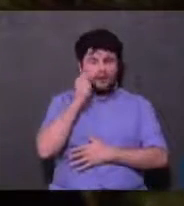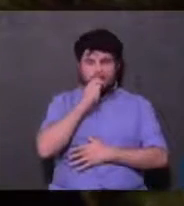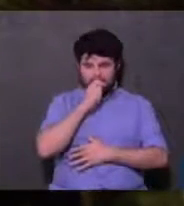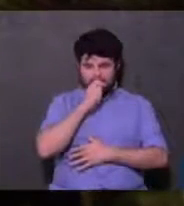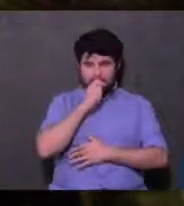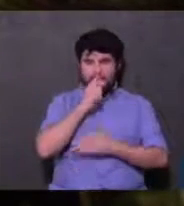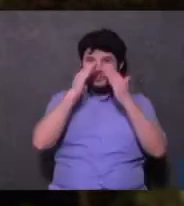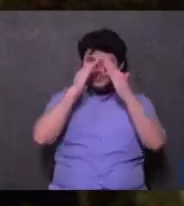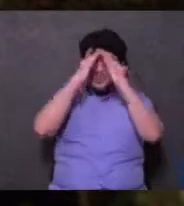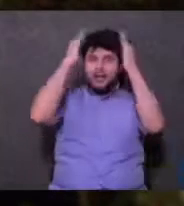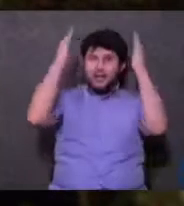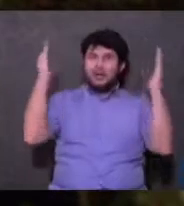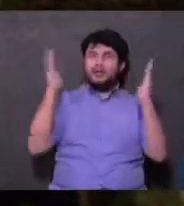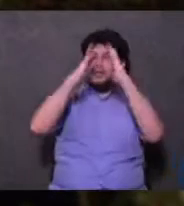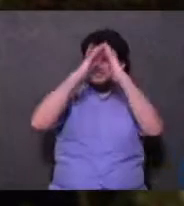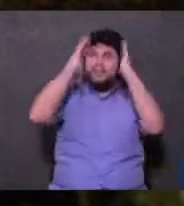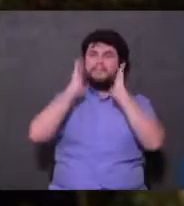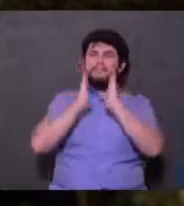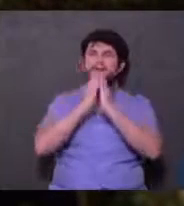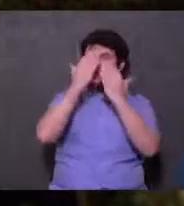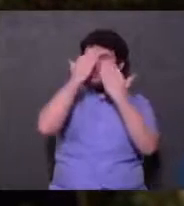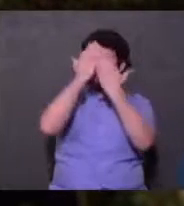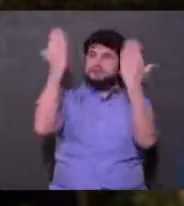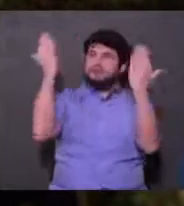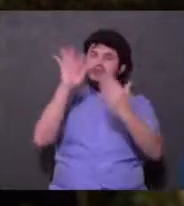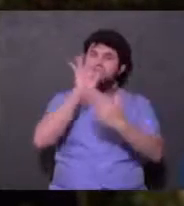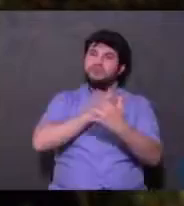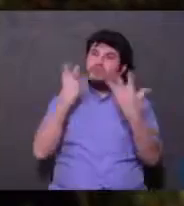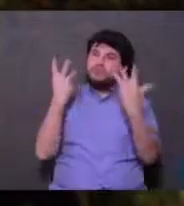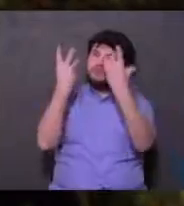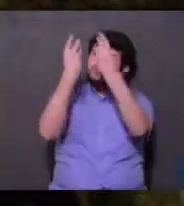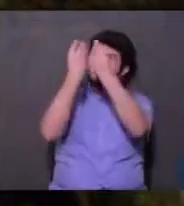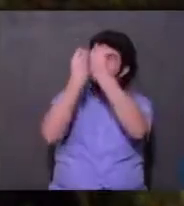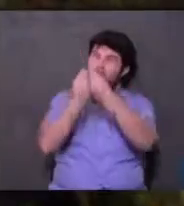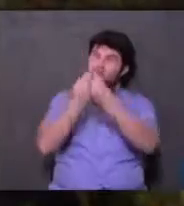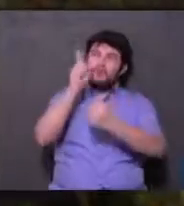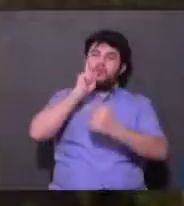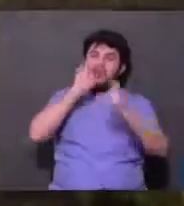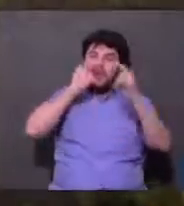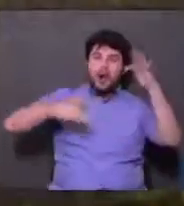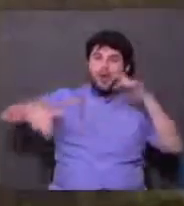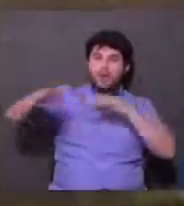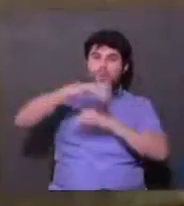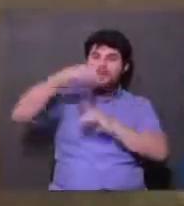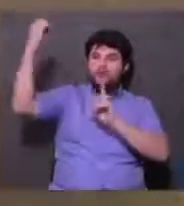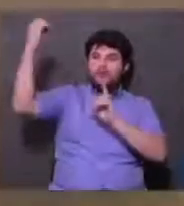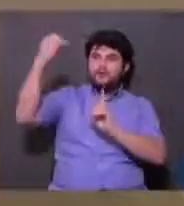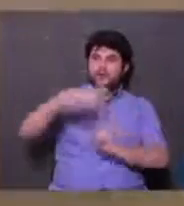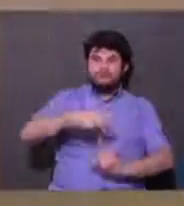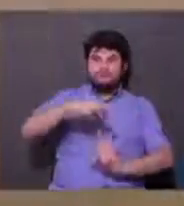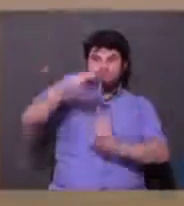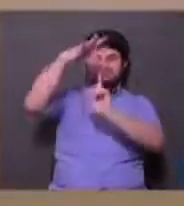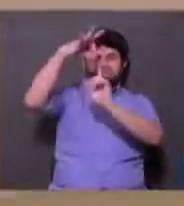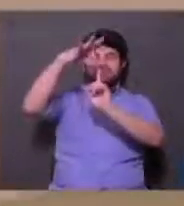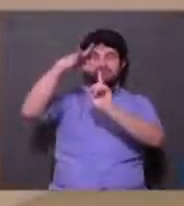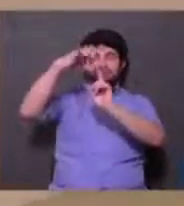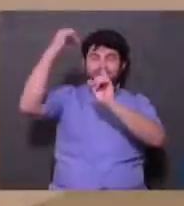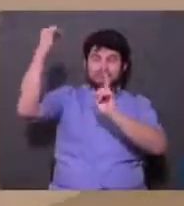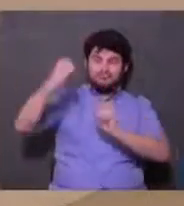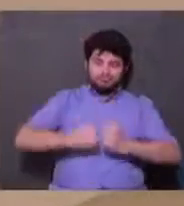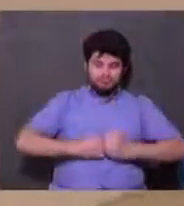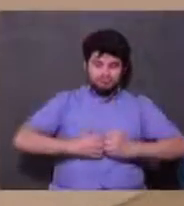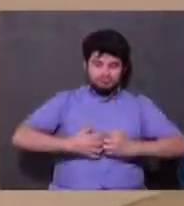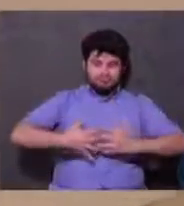Hail Mary, full of grace, the Lord is with thee. Blessed art thou among women, and blessed is the fruit of thy